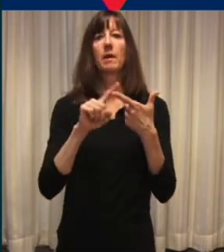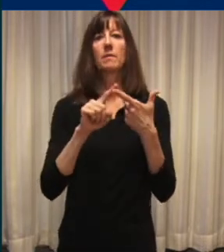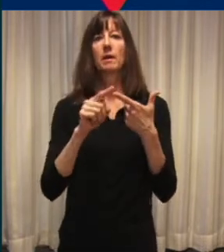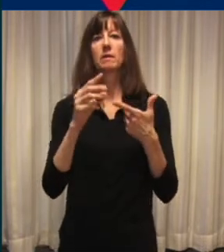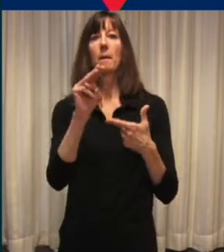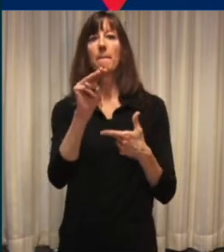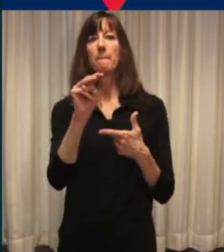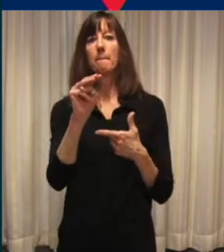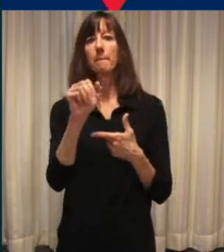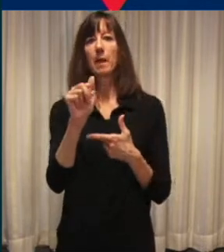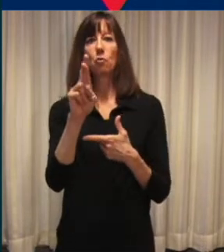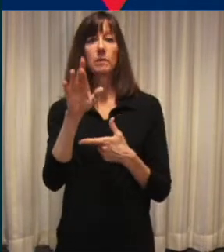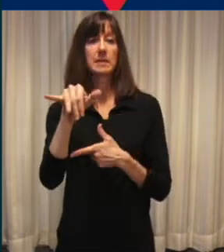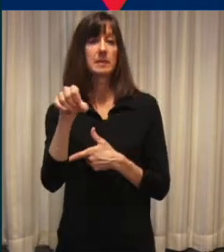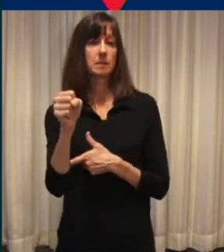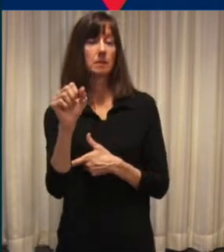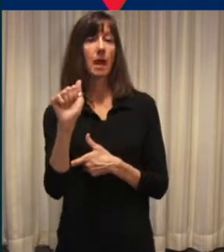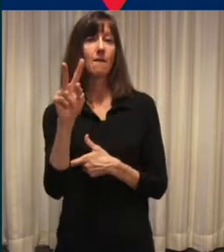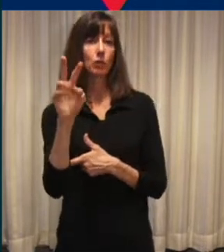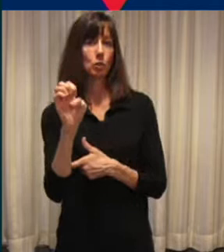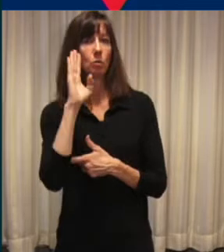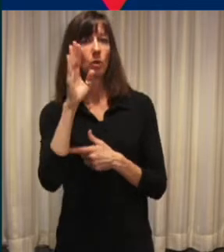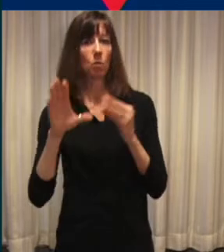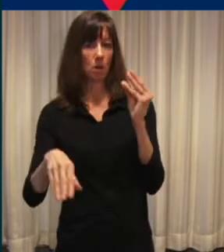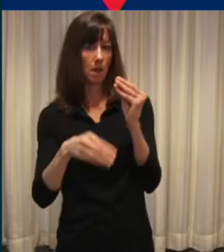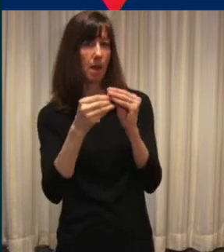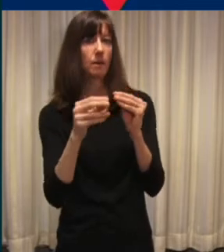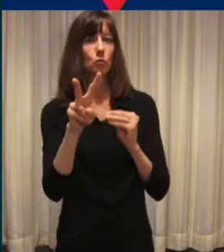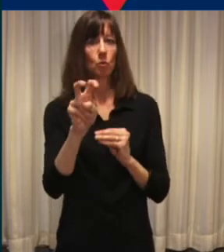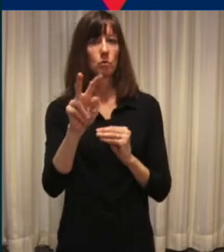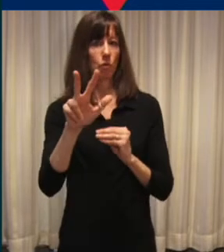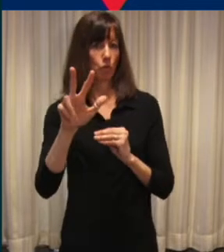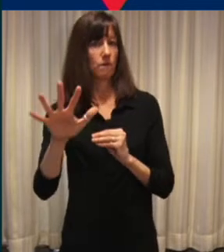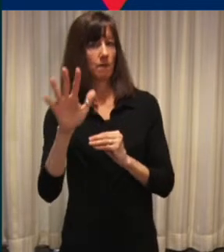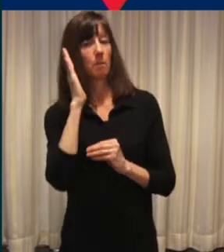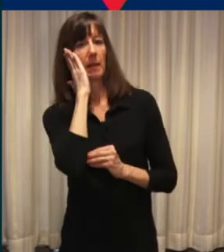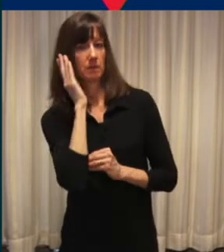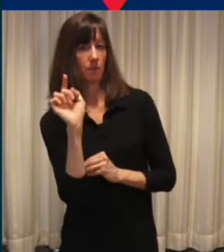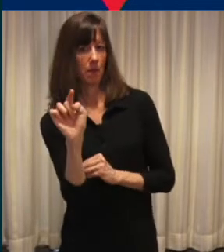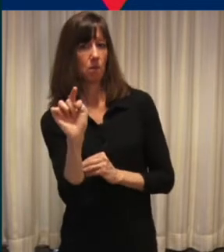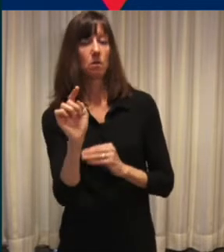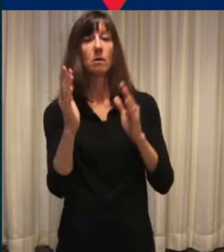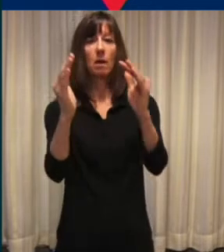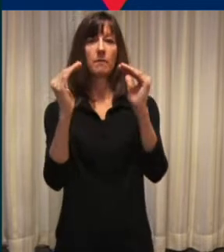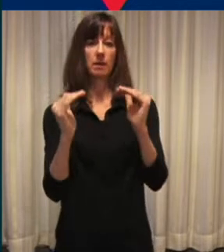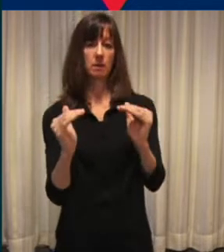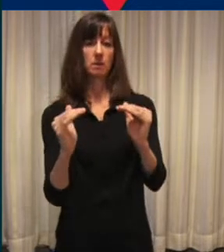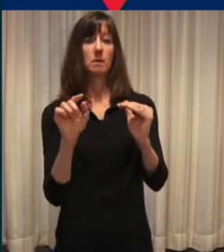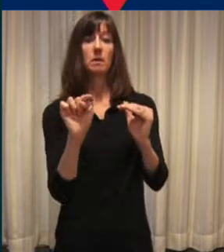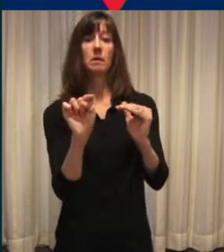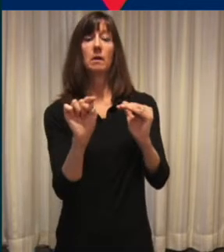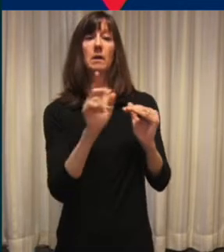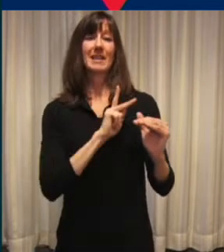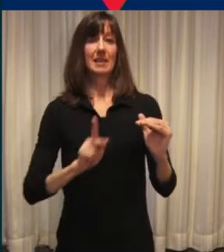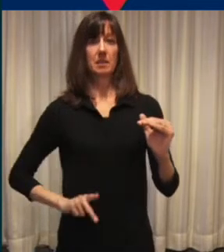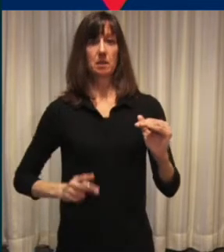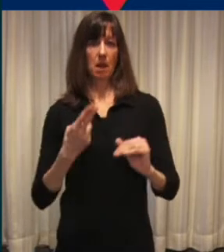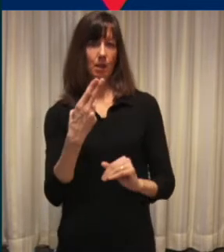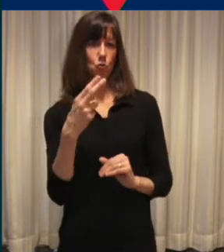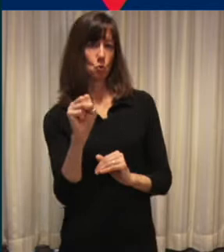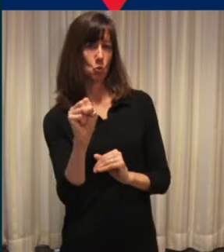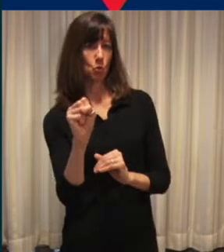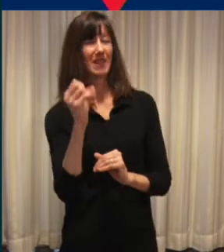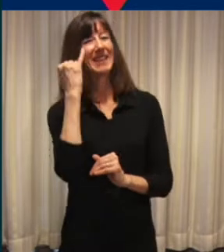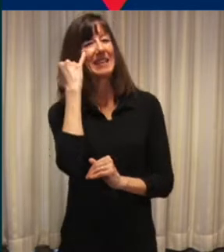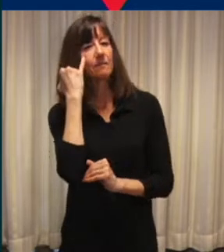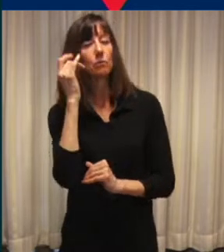235 beds. And then obviously in the middle is Kingston High School. And that's where, if needed, we